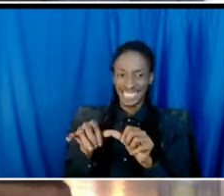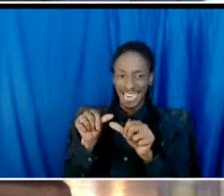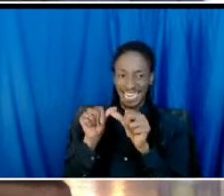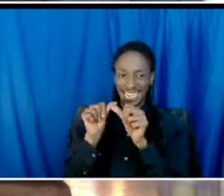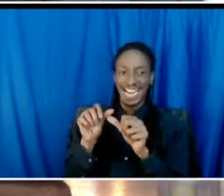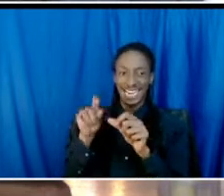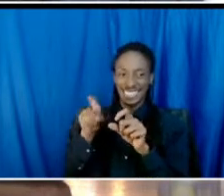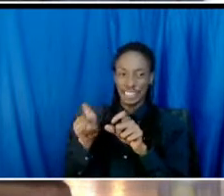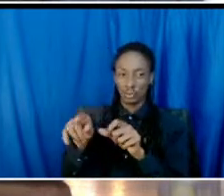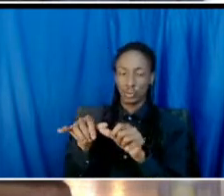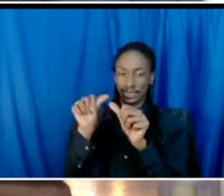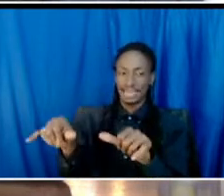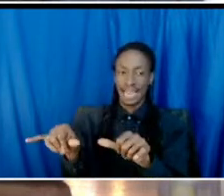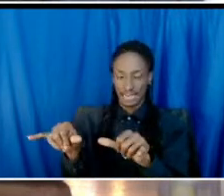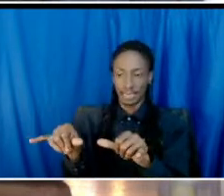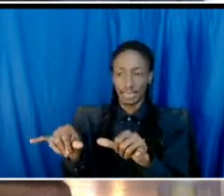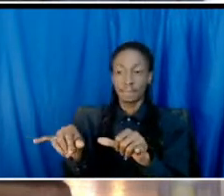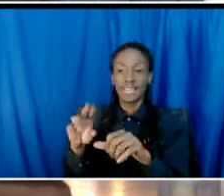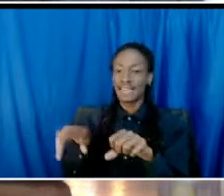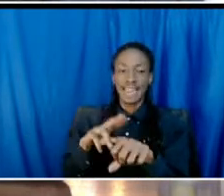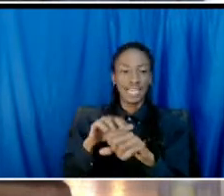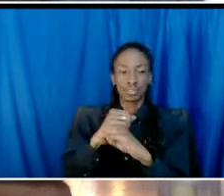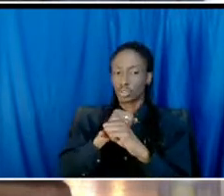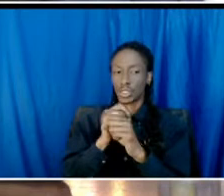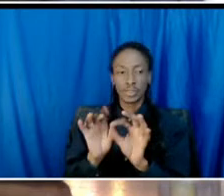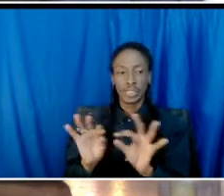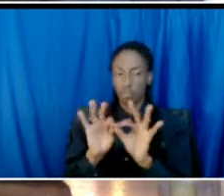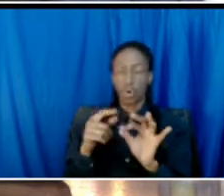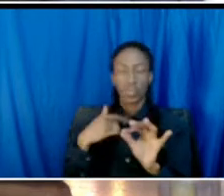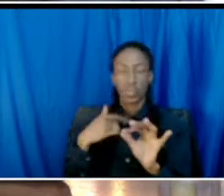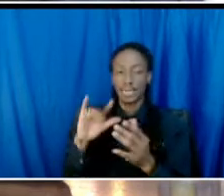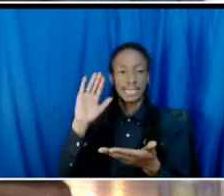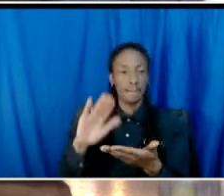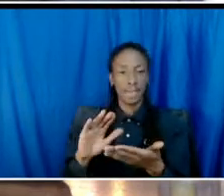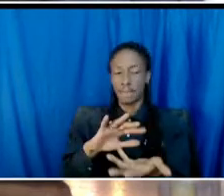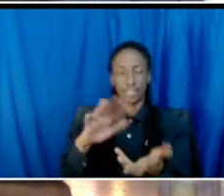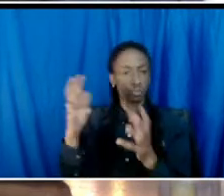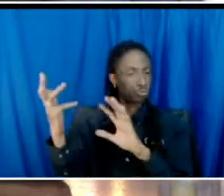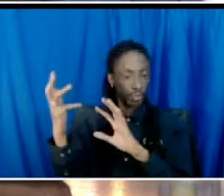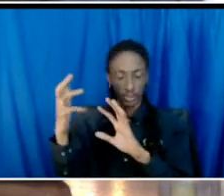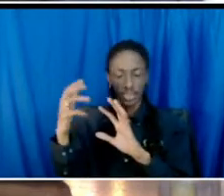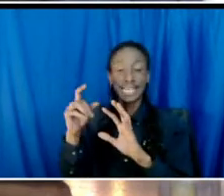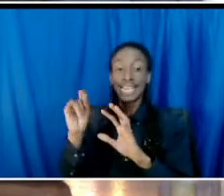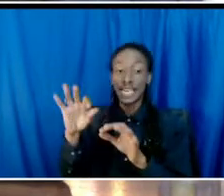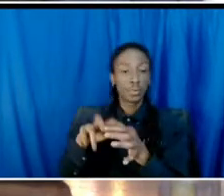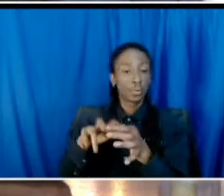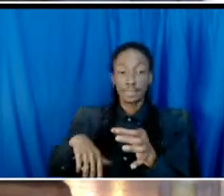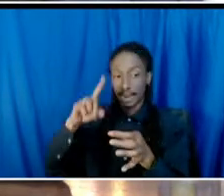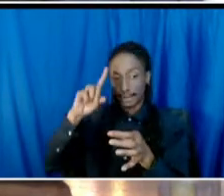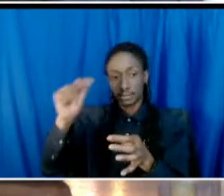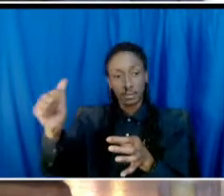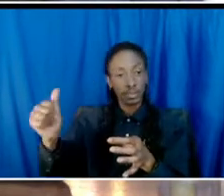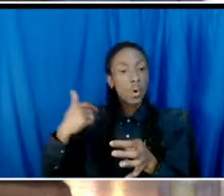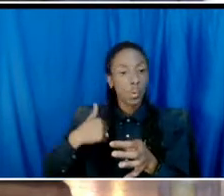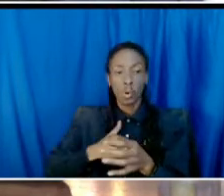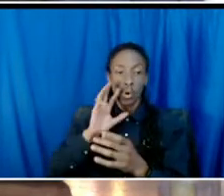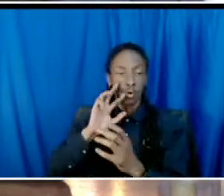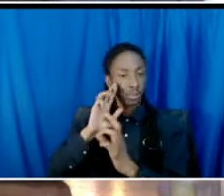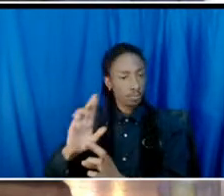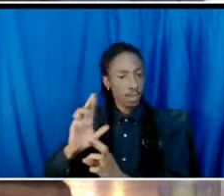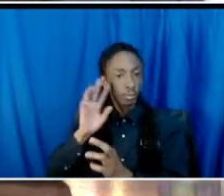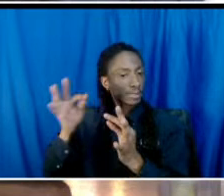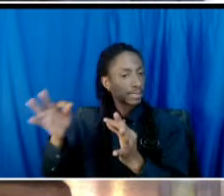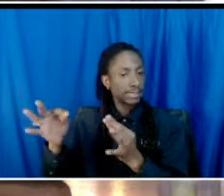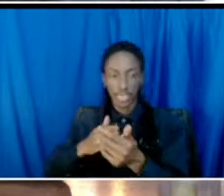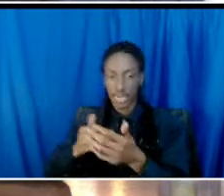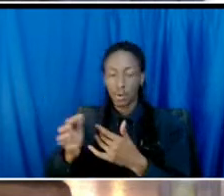important. We need to minimize the disruption. Whether you resign is entirely up to you, obviously, and we'll respect your decision either way, but I'm asking you,